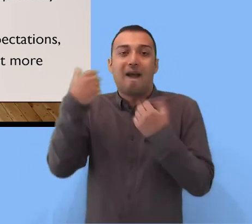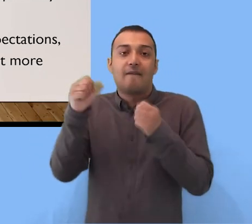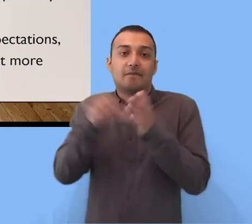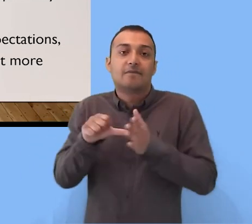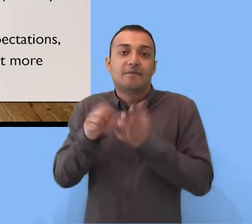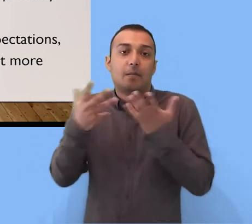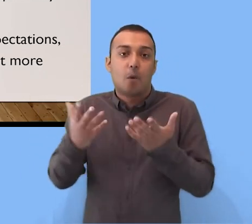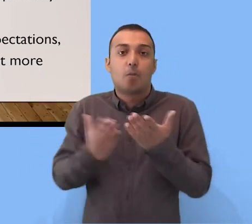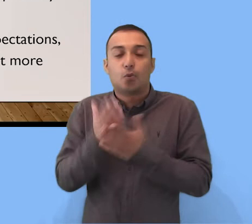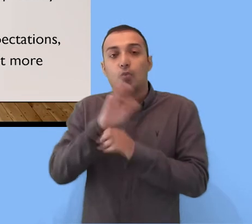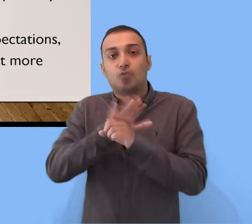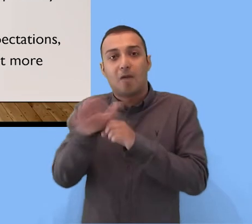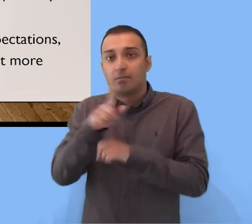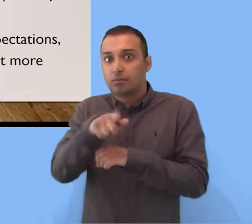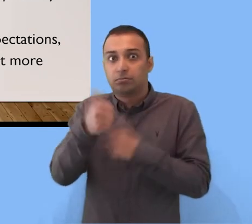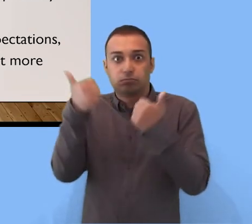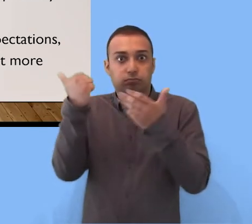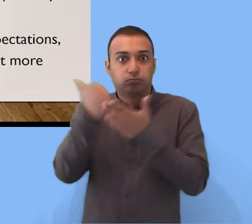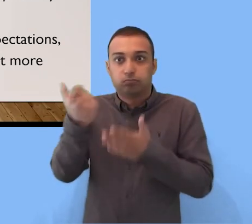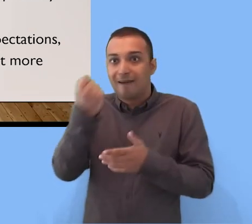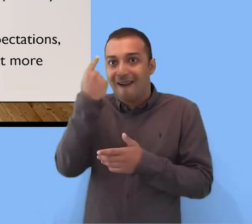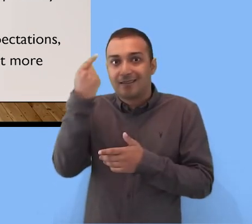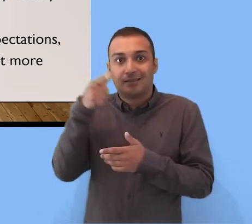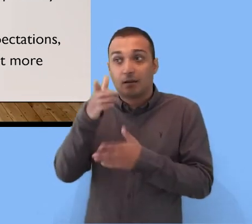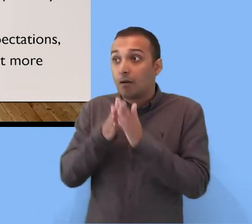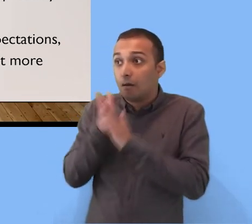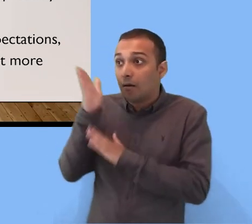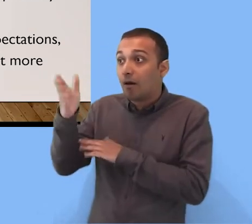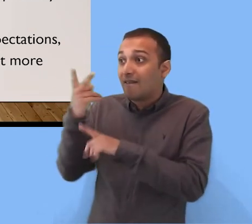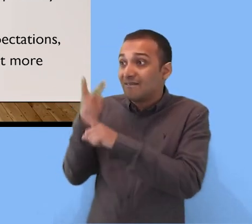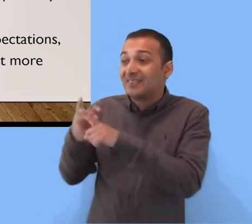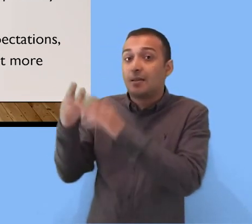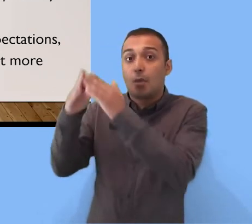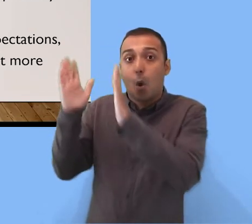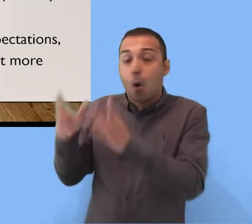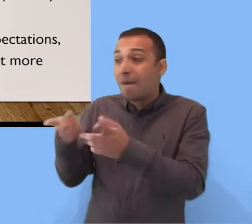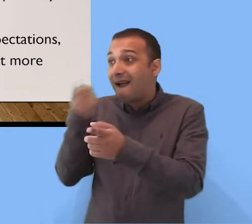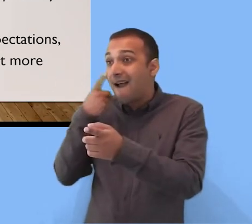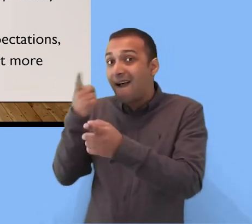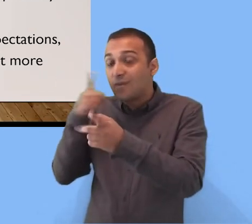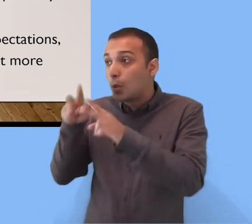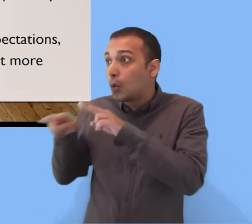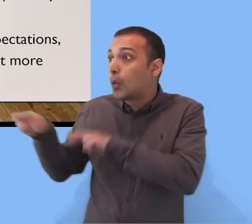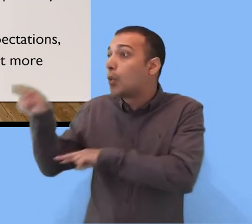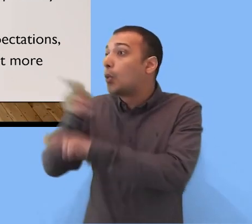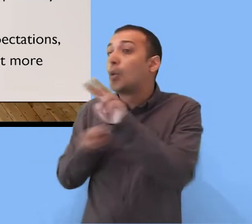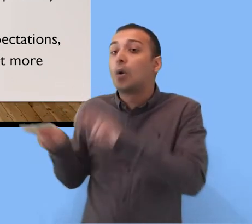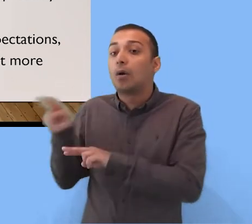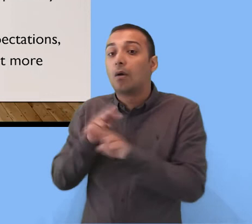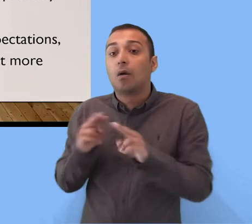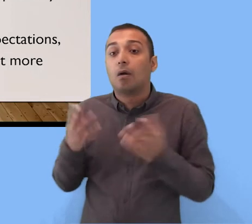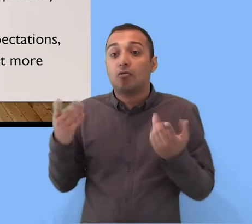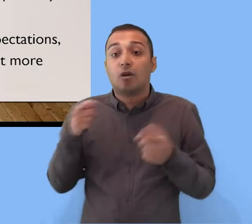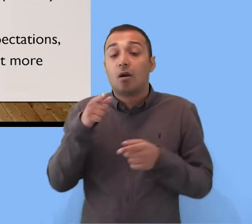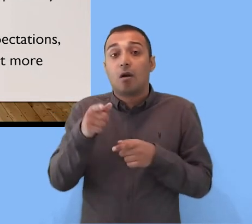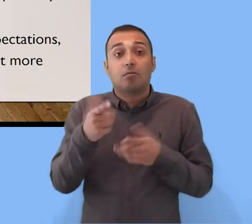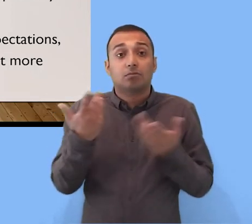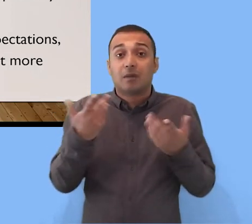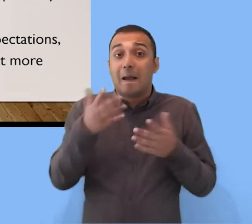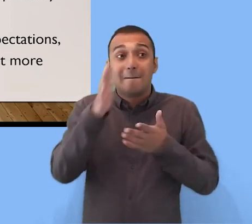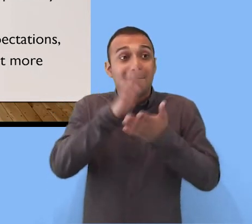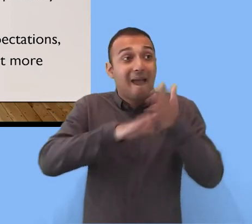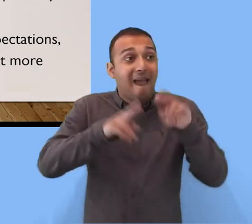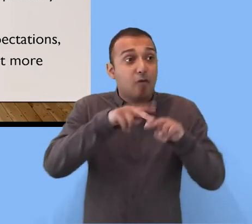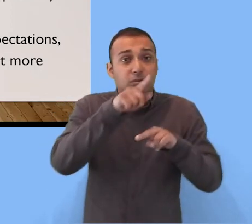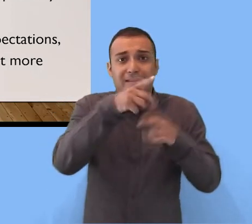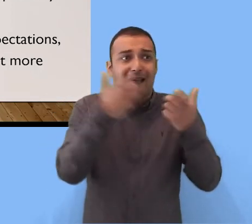COVID. But it's the interaction between parents and young people, between parents and babies, parents and toddlers, parents and teenagers.